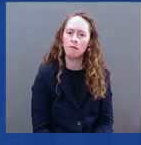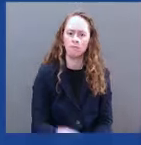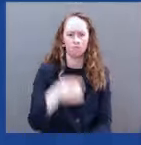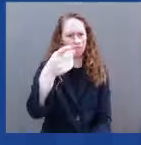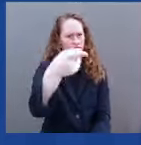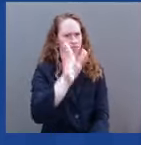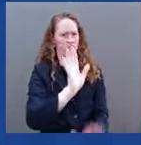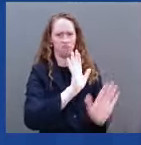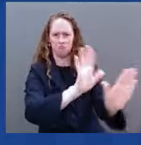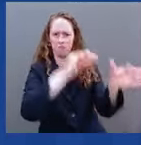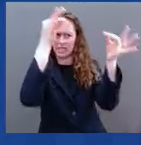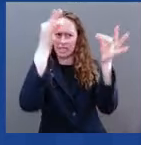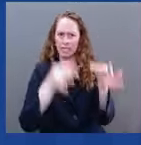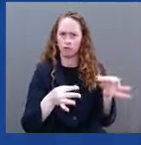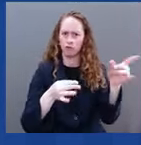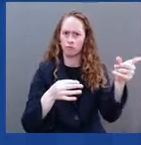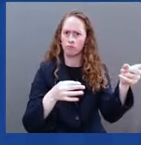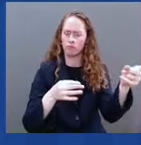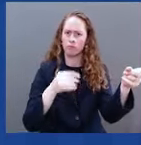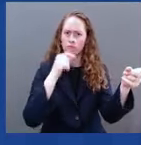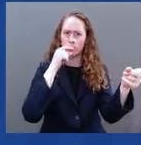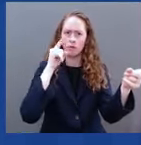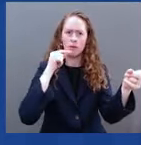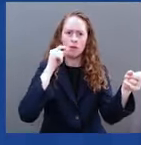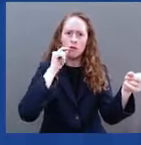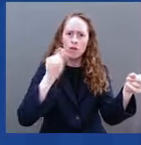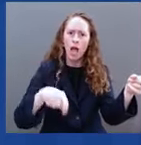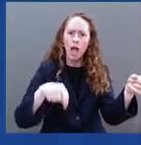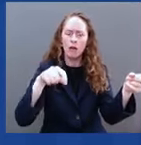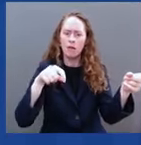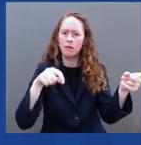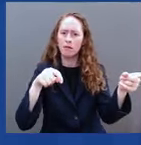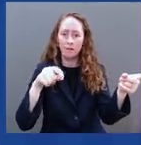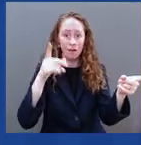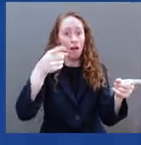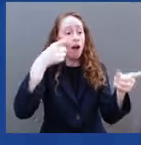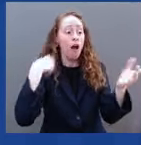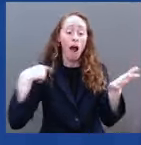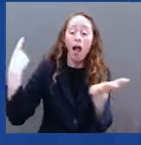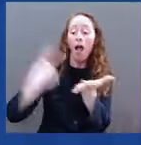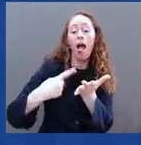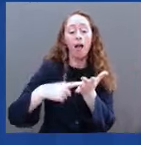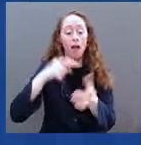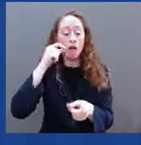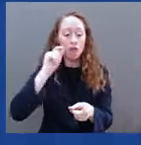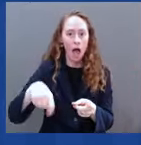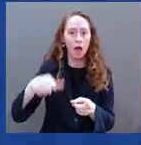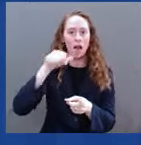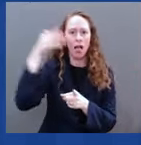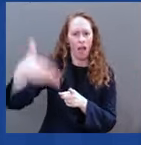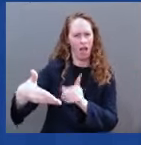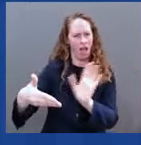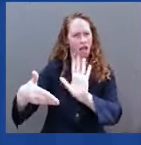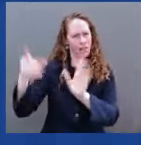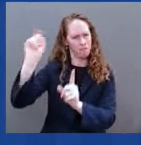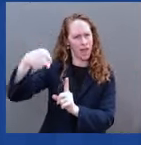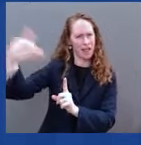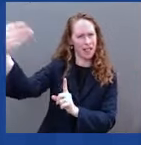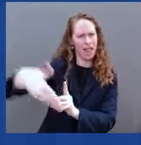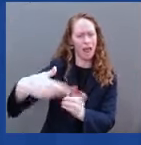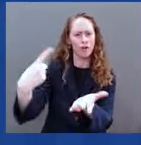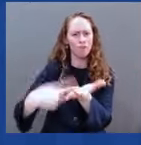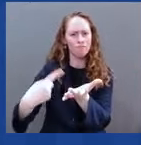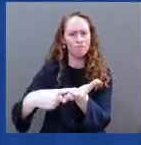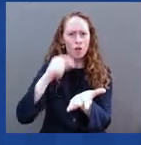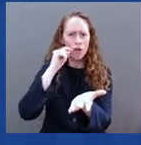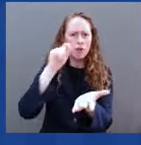believe that they're going to have to do that, but that's a judgment. There's negotiations, that are discussions, I should say, that have taken place that I have not been